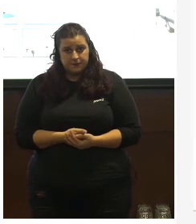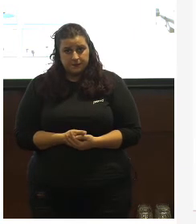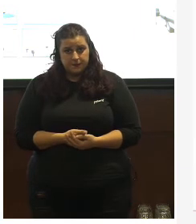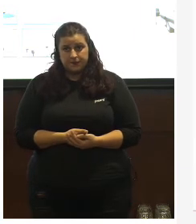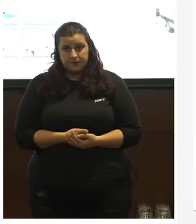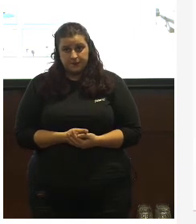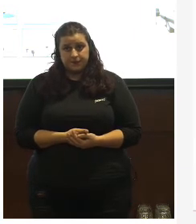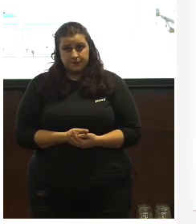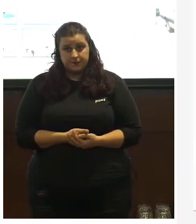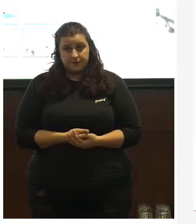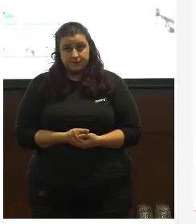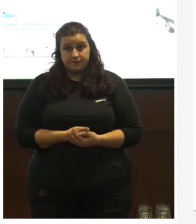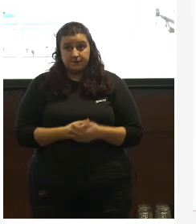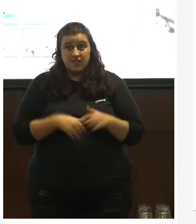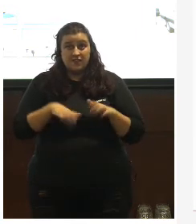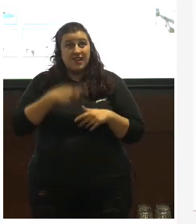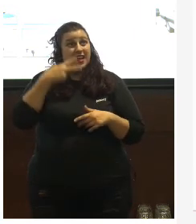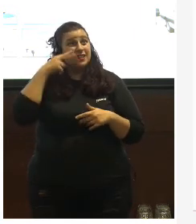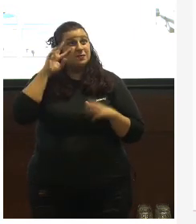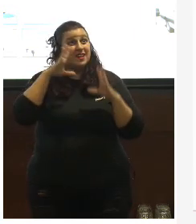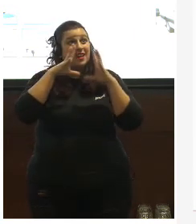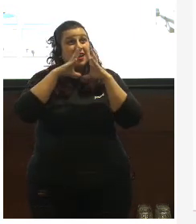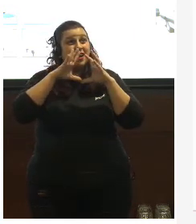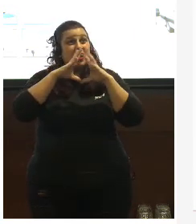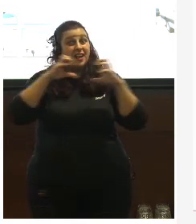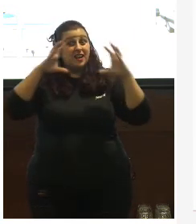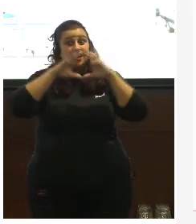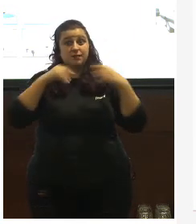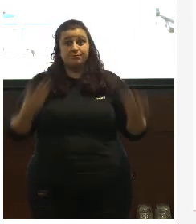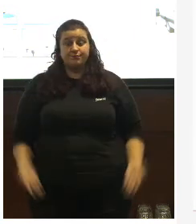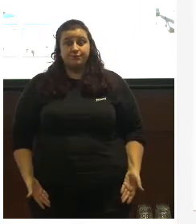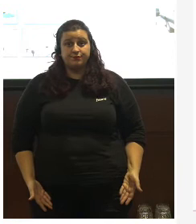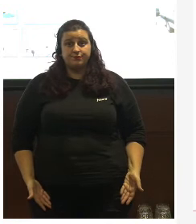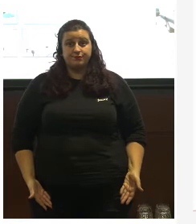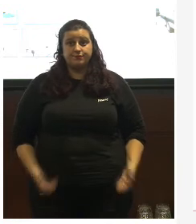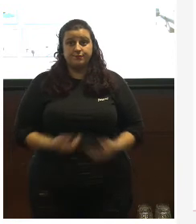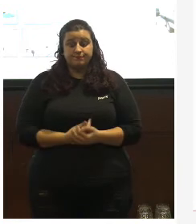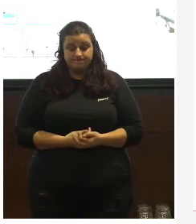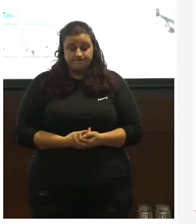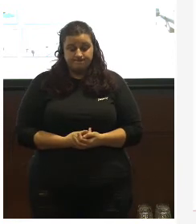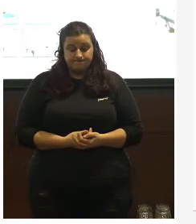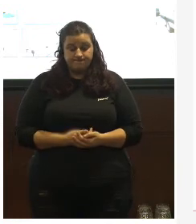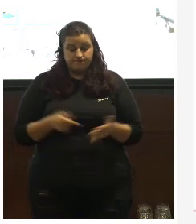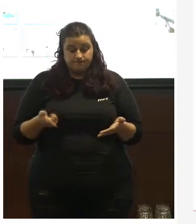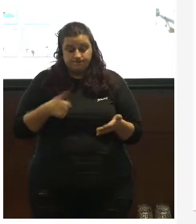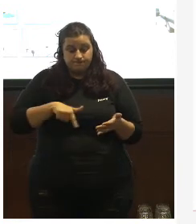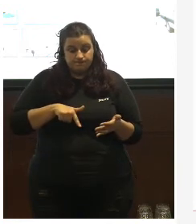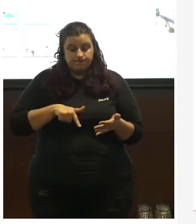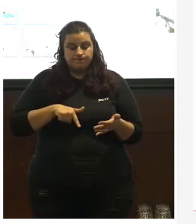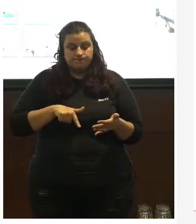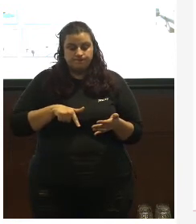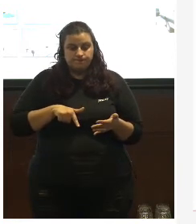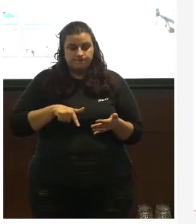But we are working, trying to provide you something that even big business can